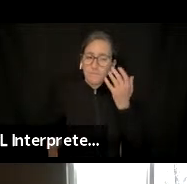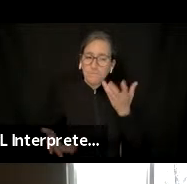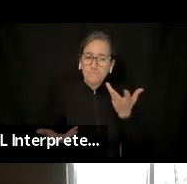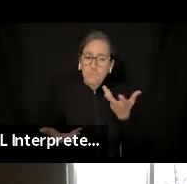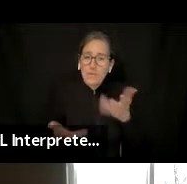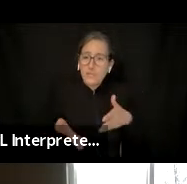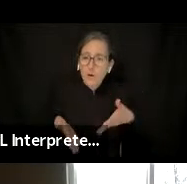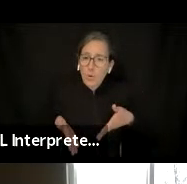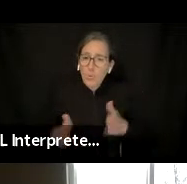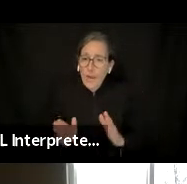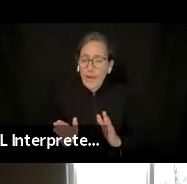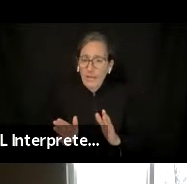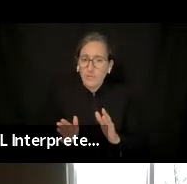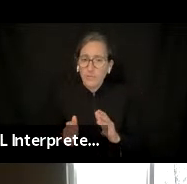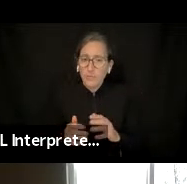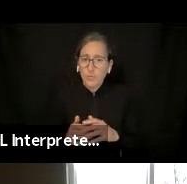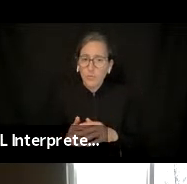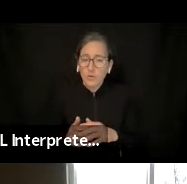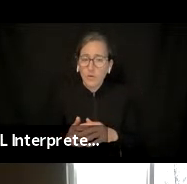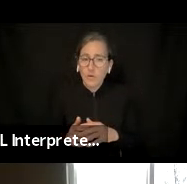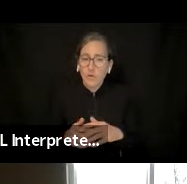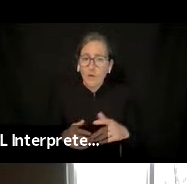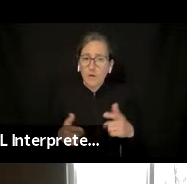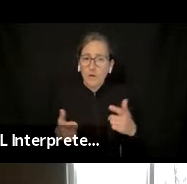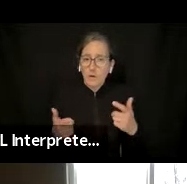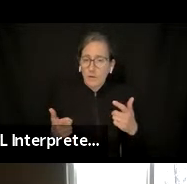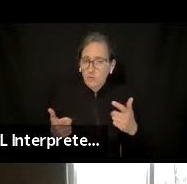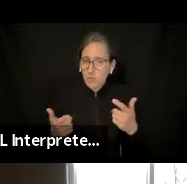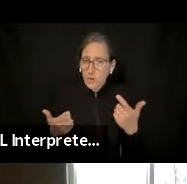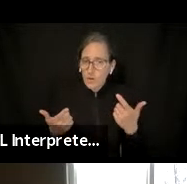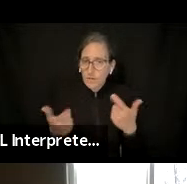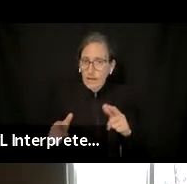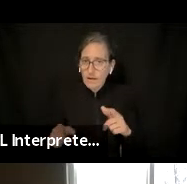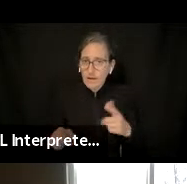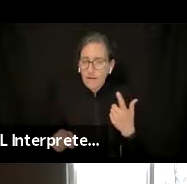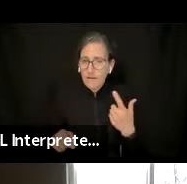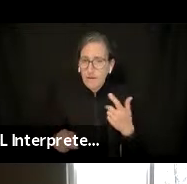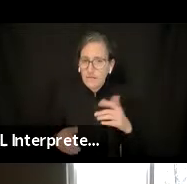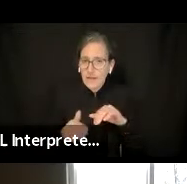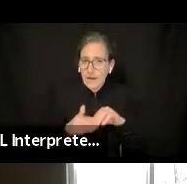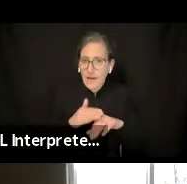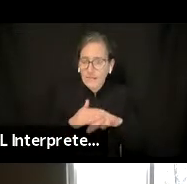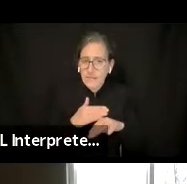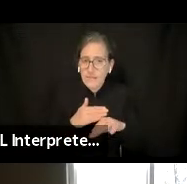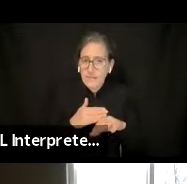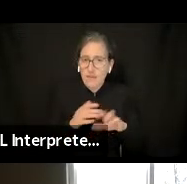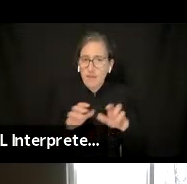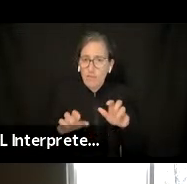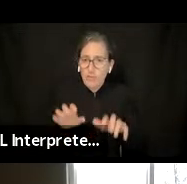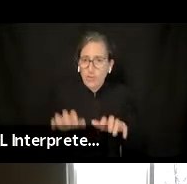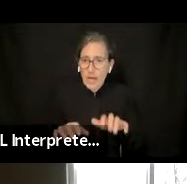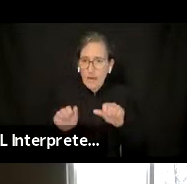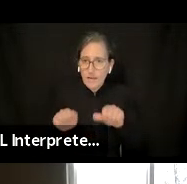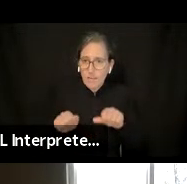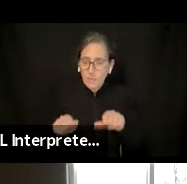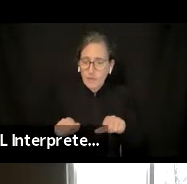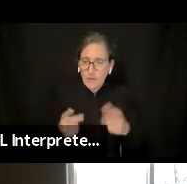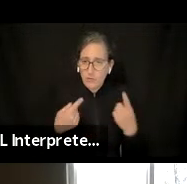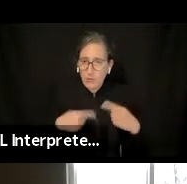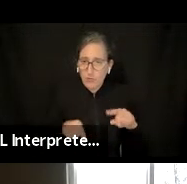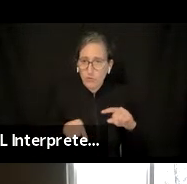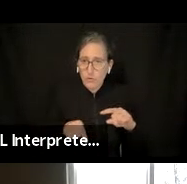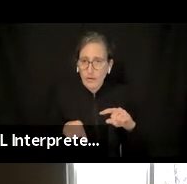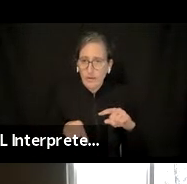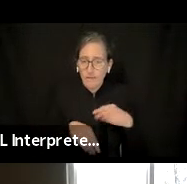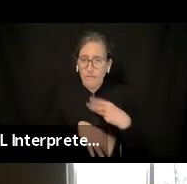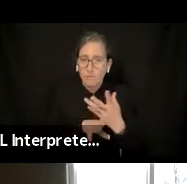the reactions and chat capability on our Zoom calls? And then I guess follow-up question to that for